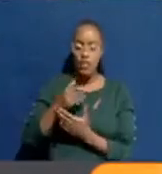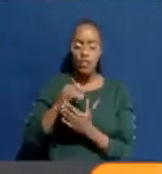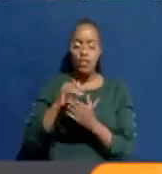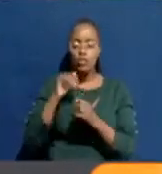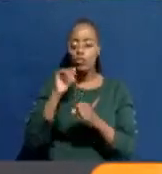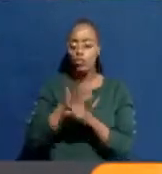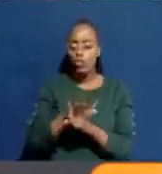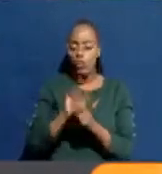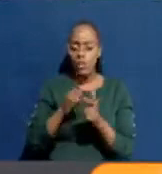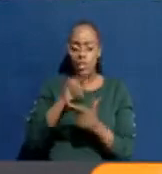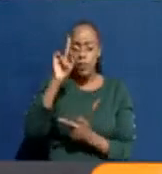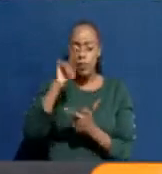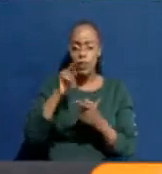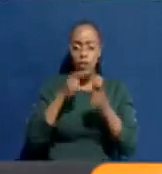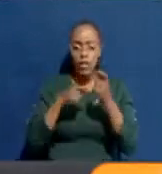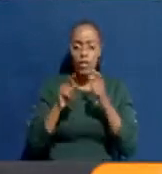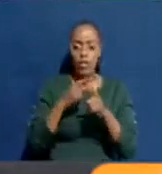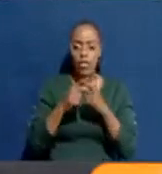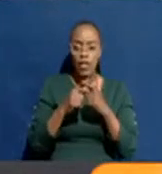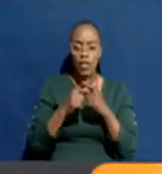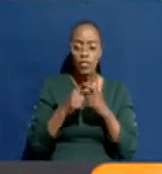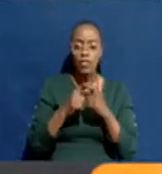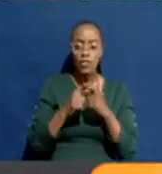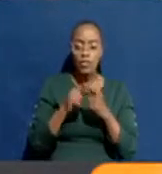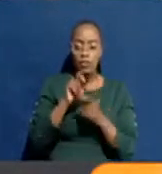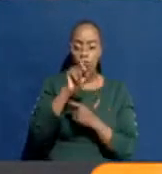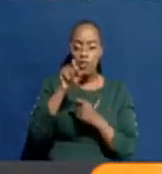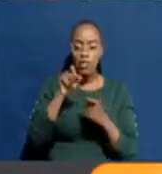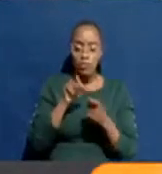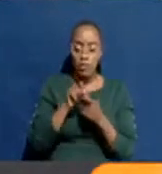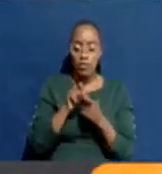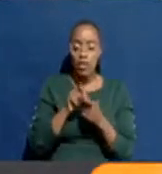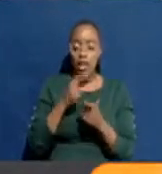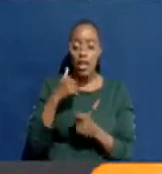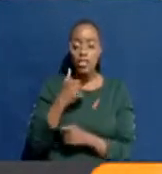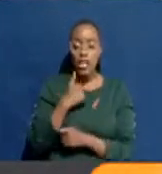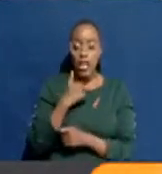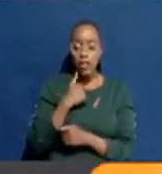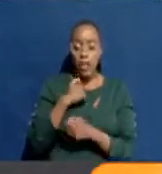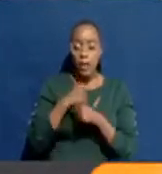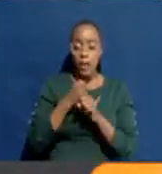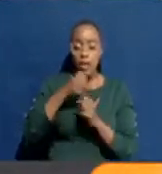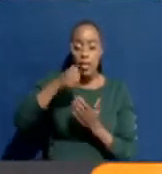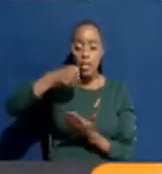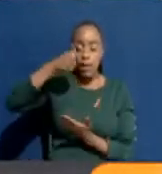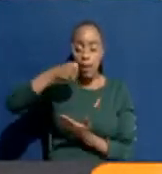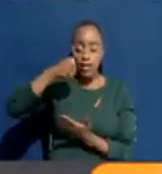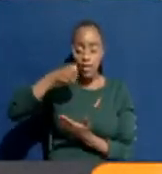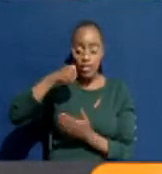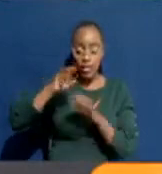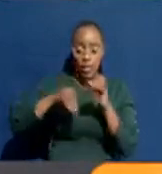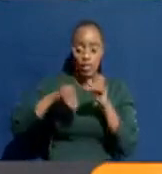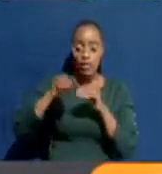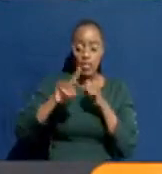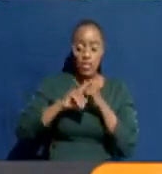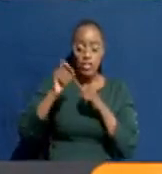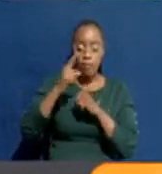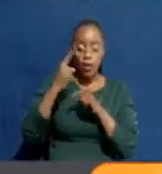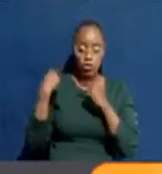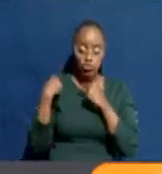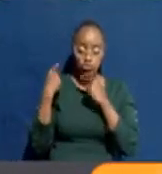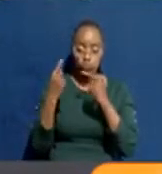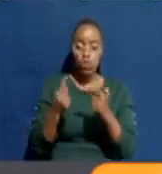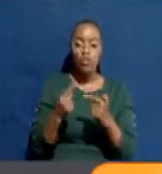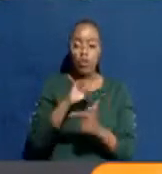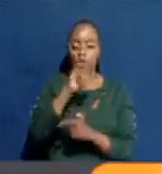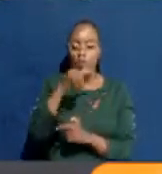need to reduce on the expenditure. Let me go to specifics. We have been making this budget for the last like 6 months. We